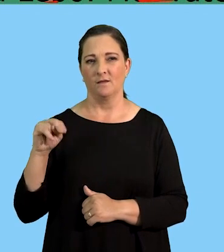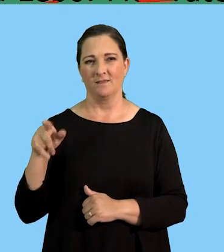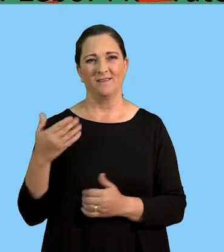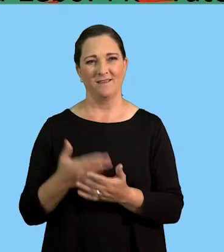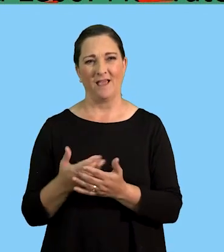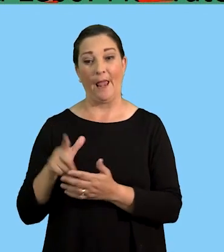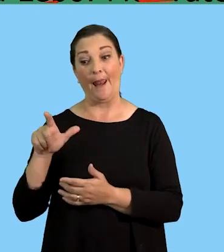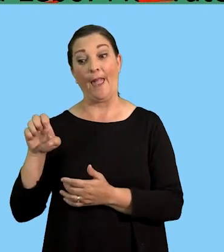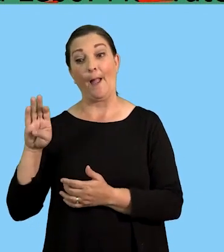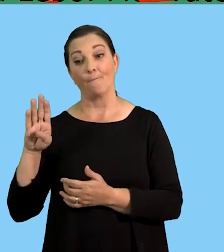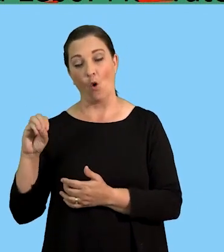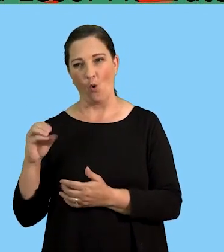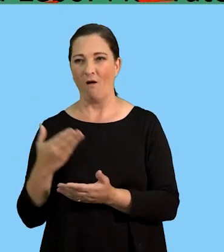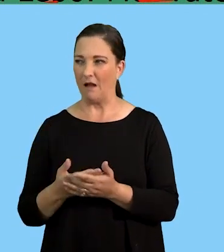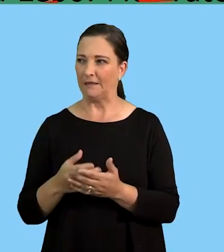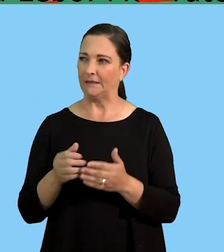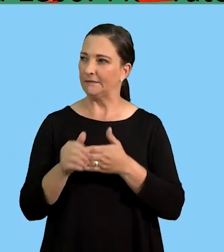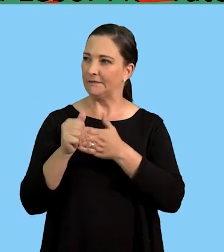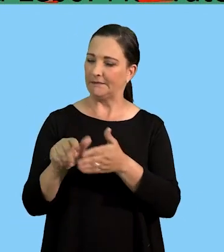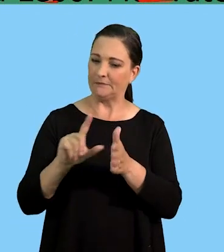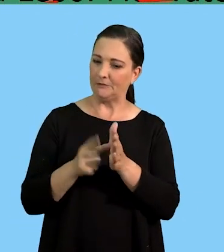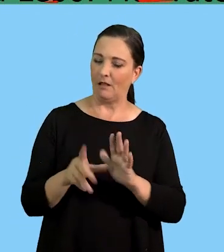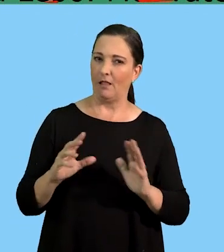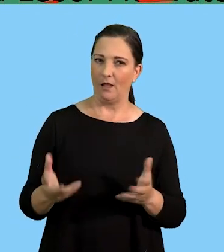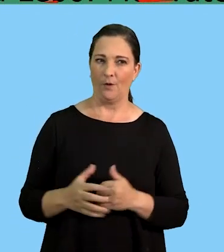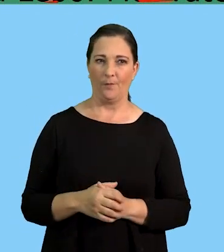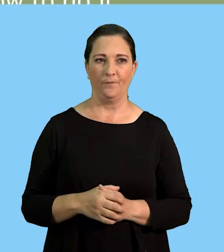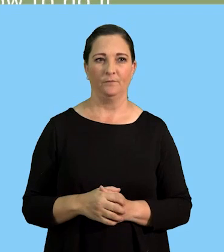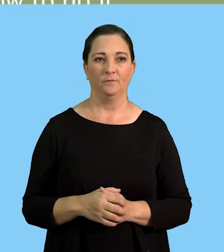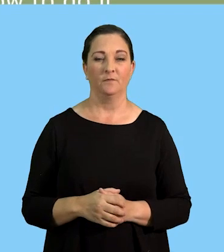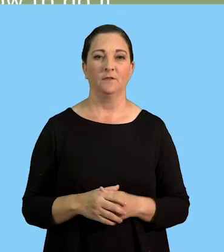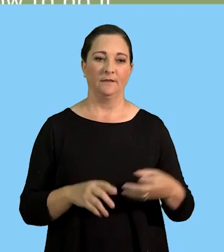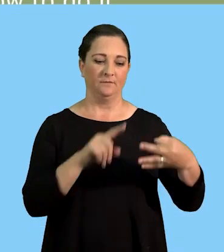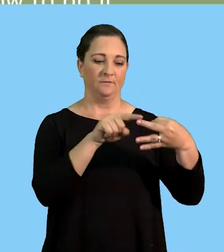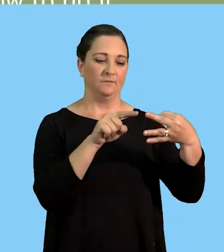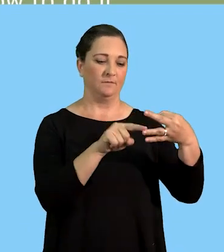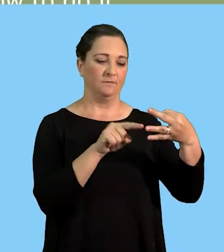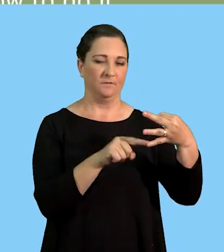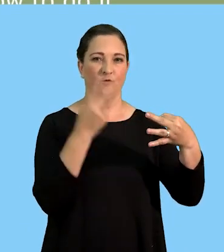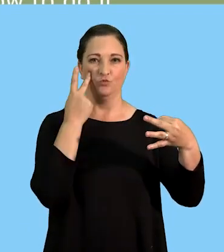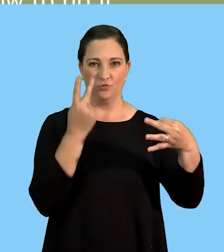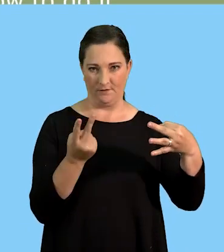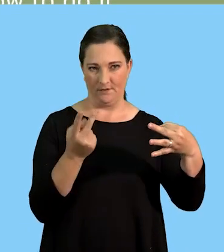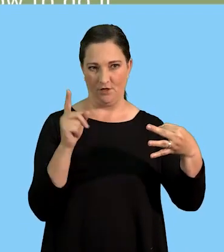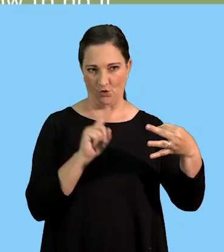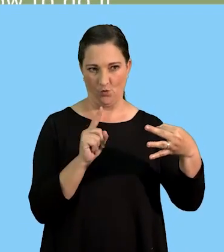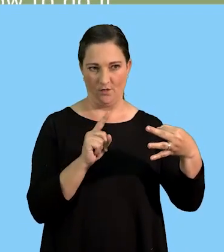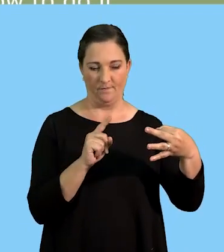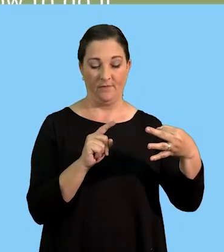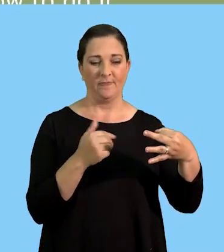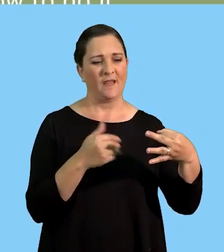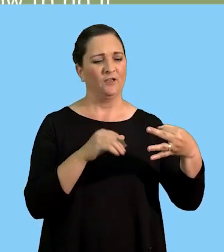applied in the workplace. Let us move to the solution now. How do we deal with the first question? We have